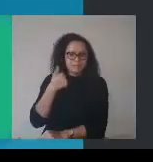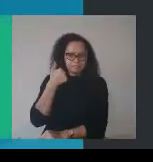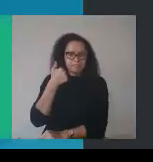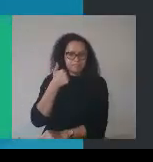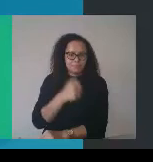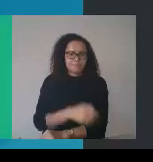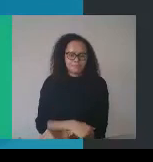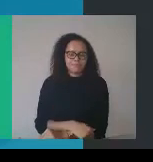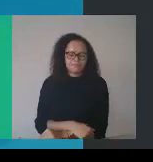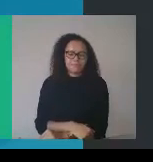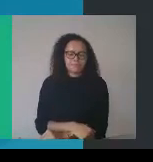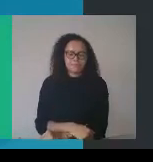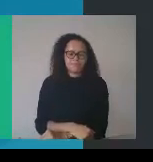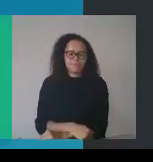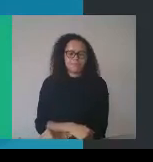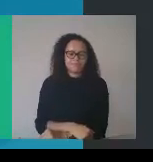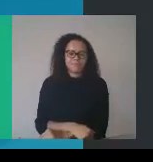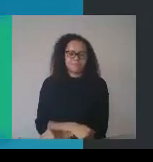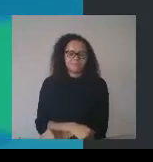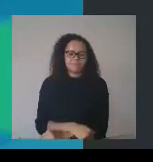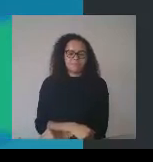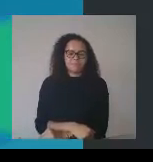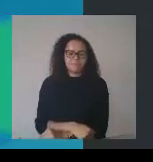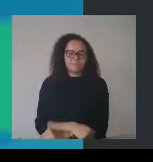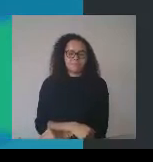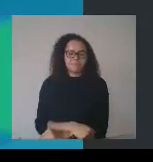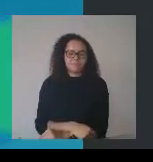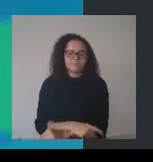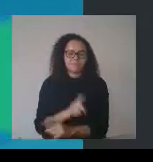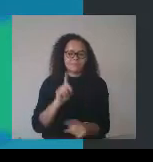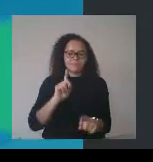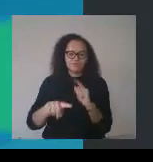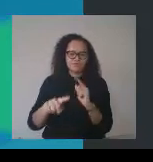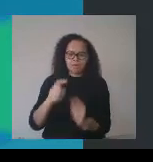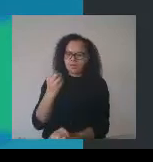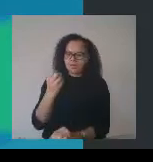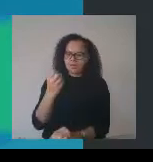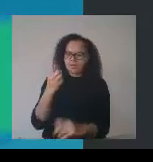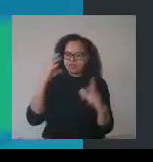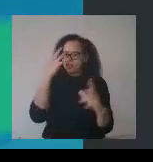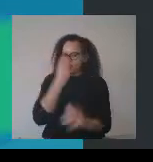You're good. Yeah, we could hear you. There we go. Trying to turn my camera on.